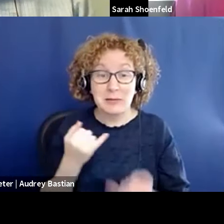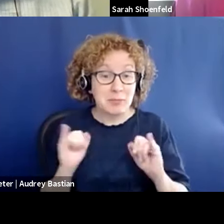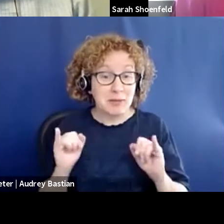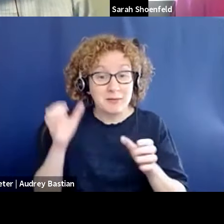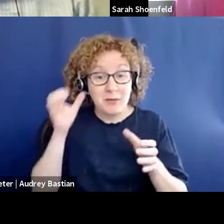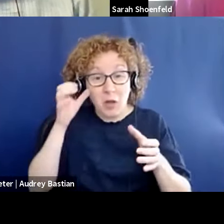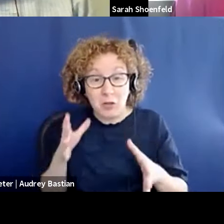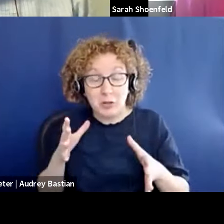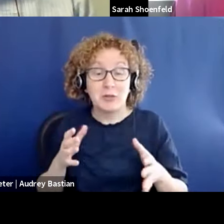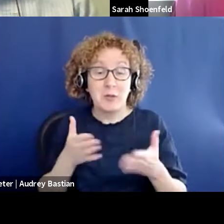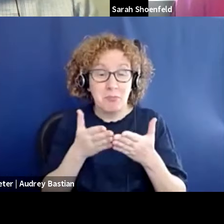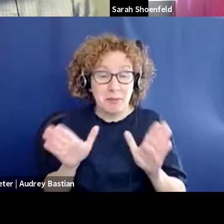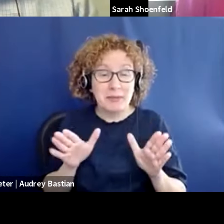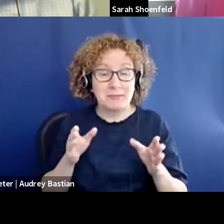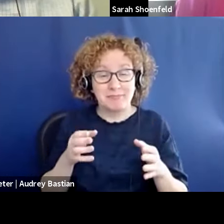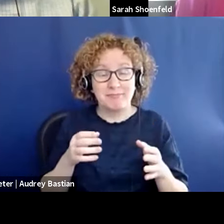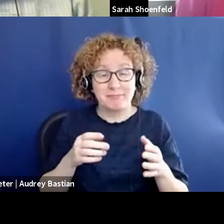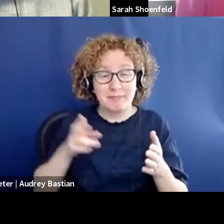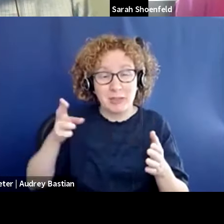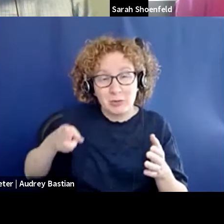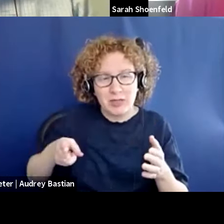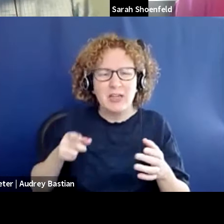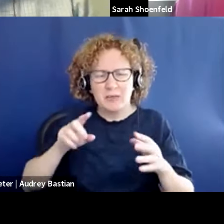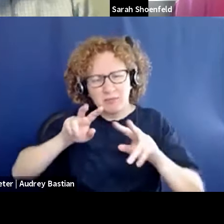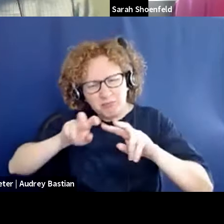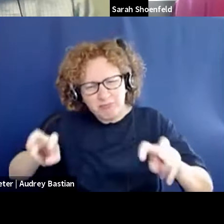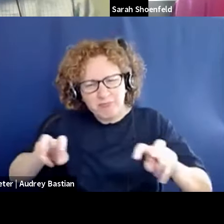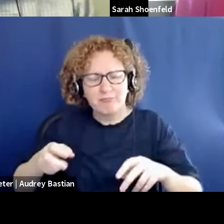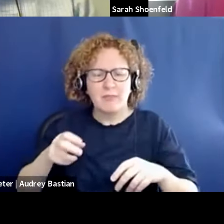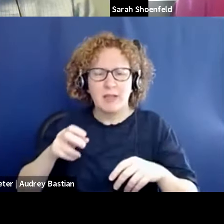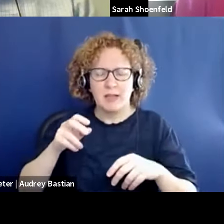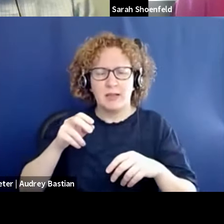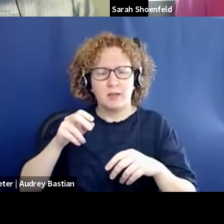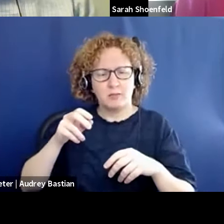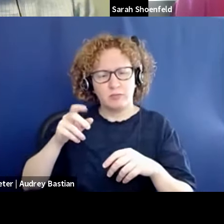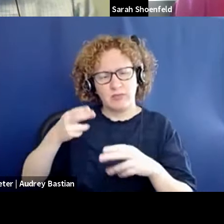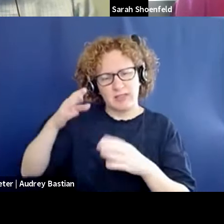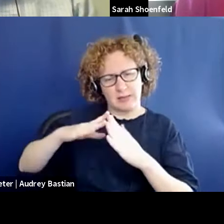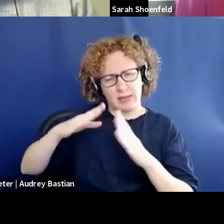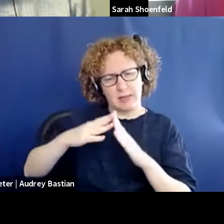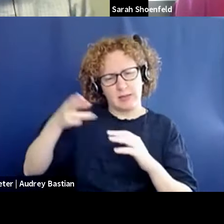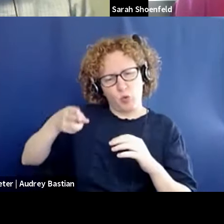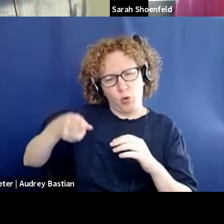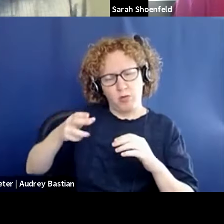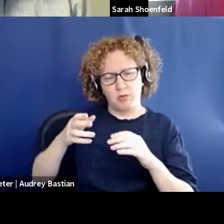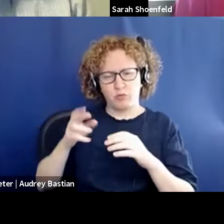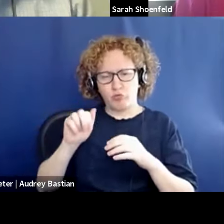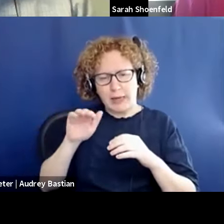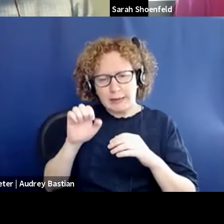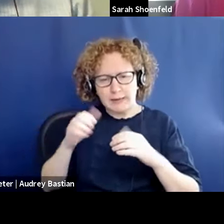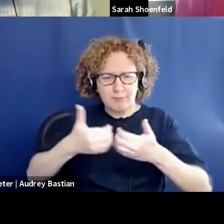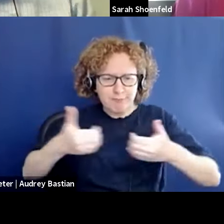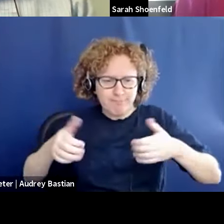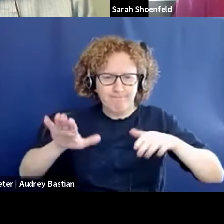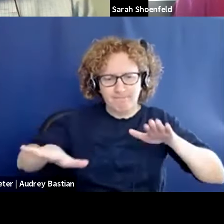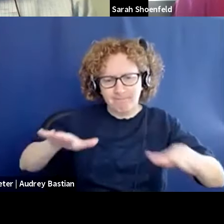history. She is interested in the city's historically racialized housing landscape and planning regime and the intersection of race and historic